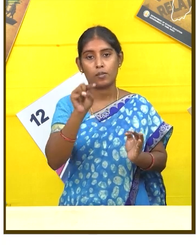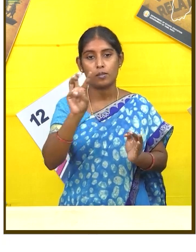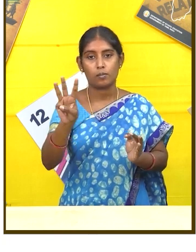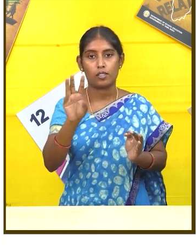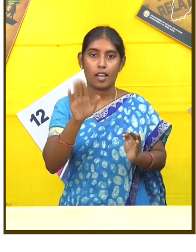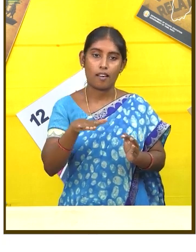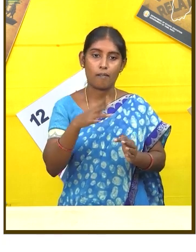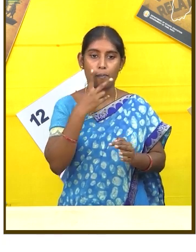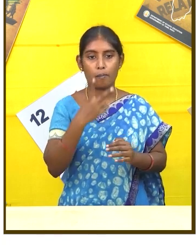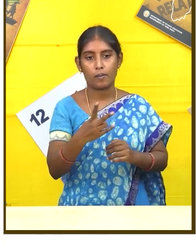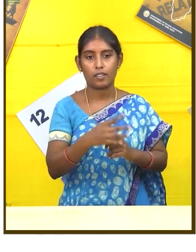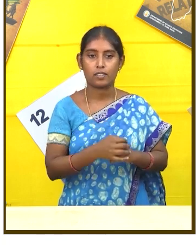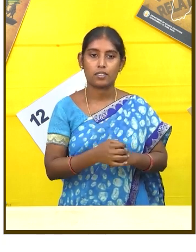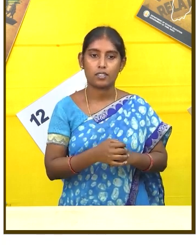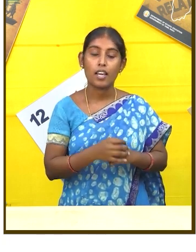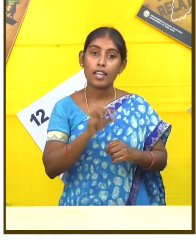into text.